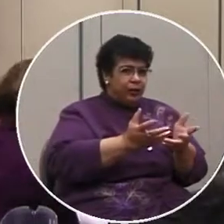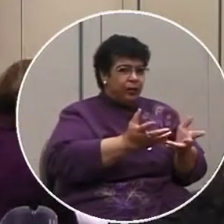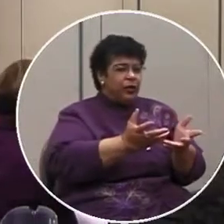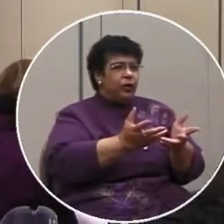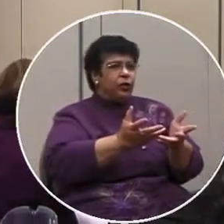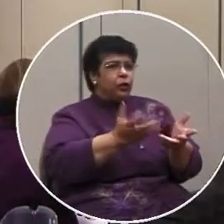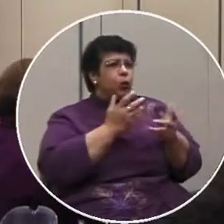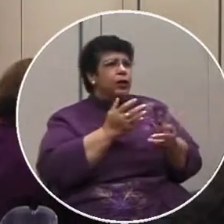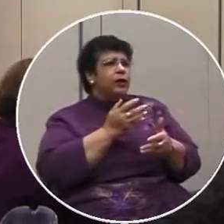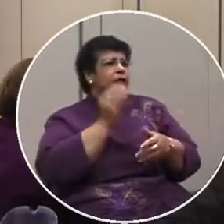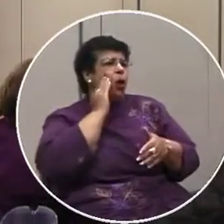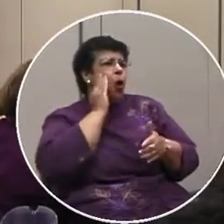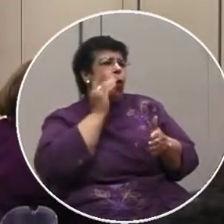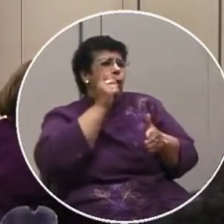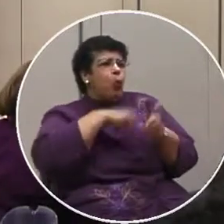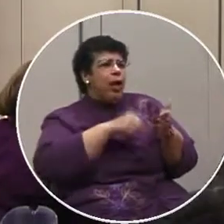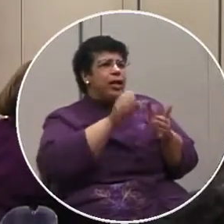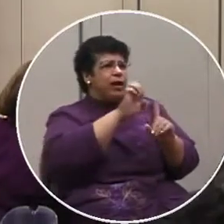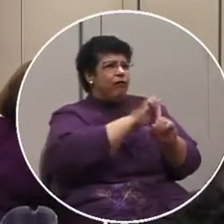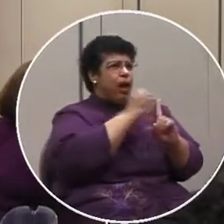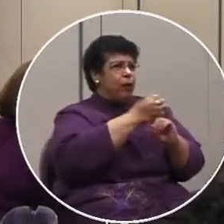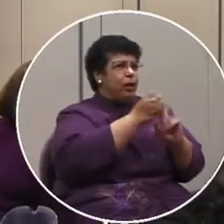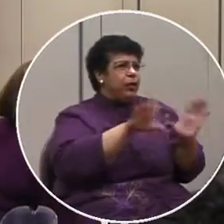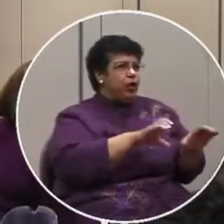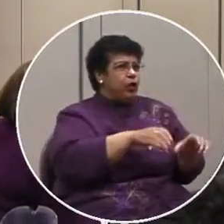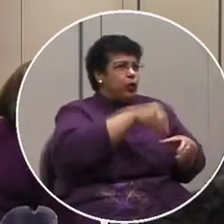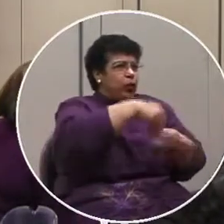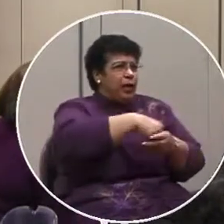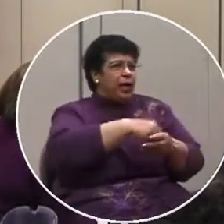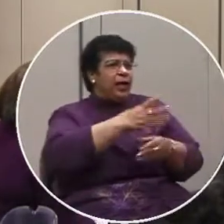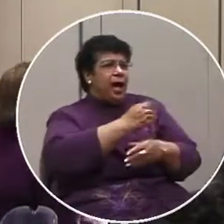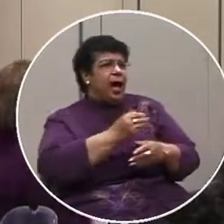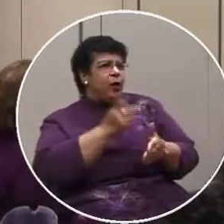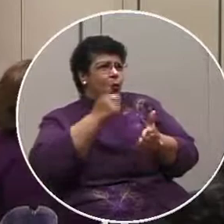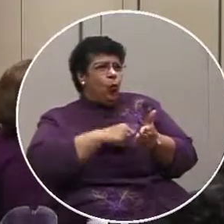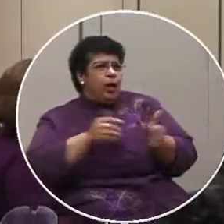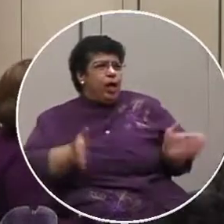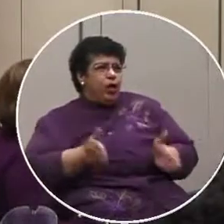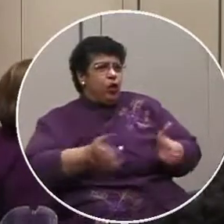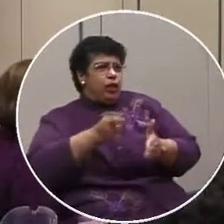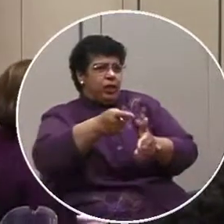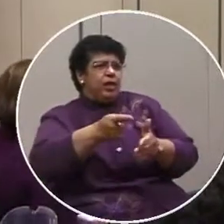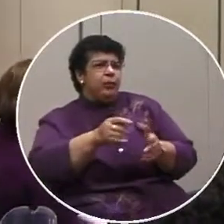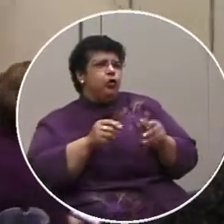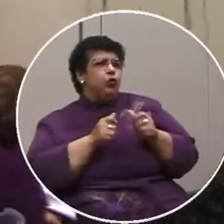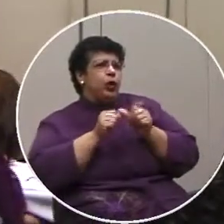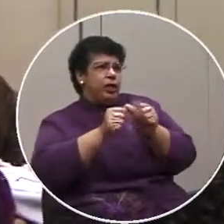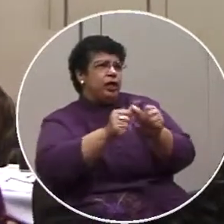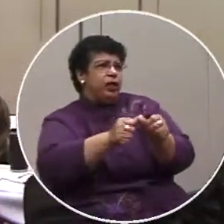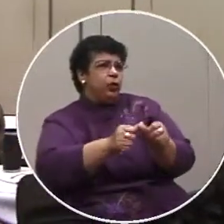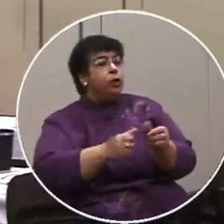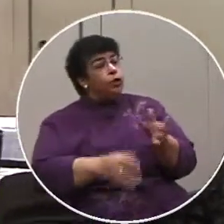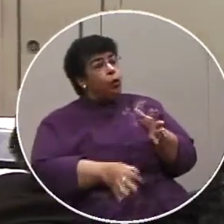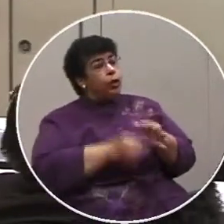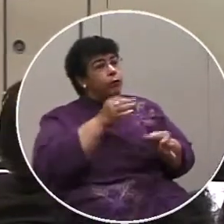in which they do it. Okay. What keeps it going. Okay. Excellent. So if you know the